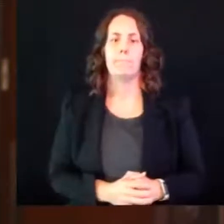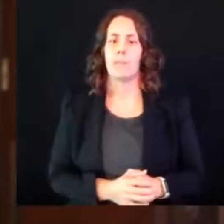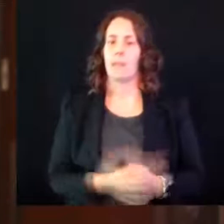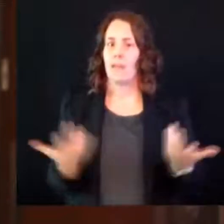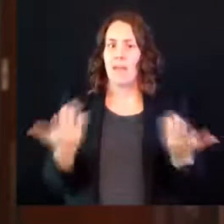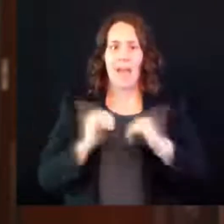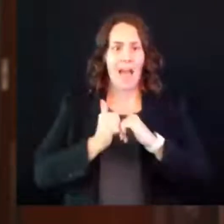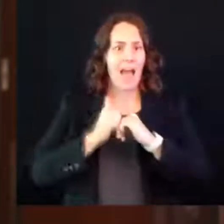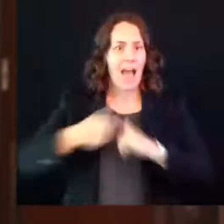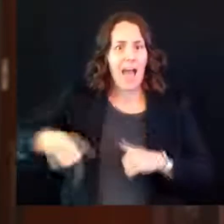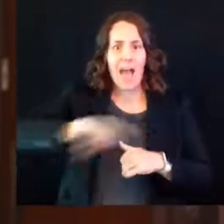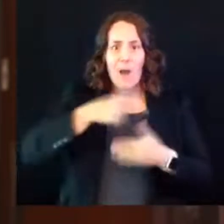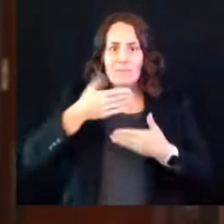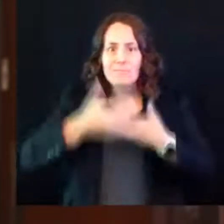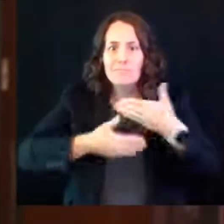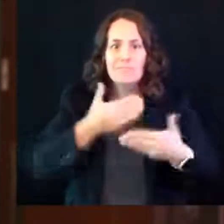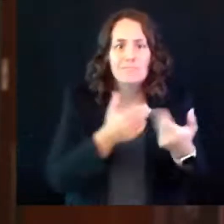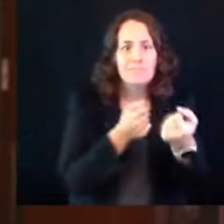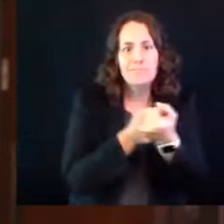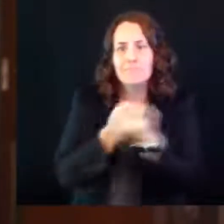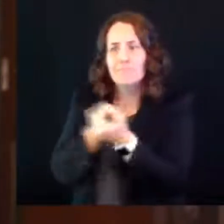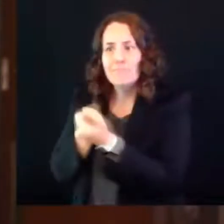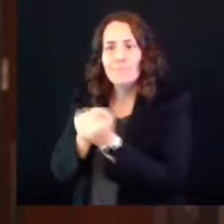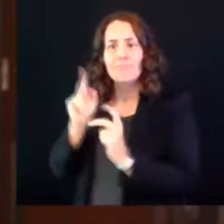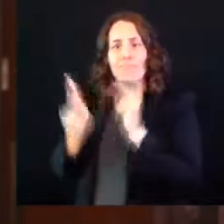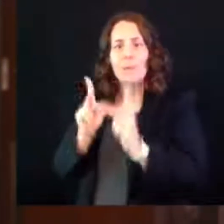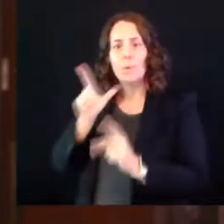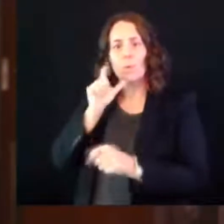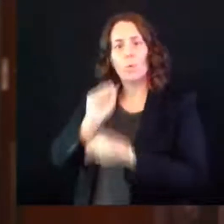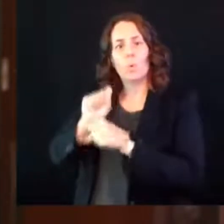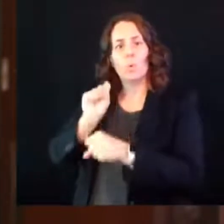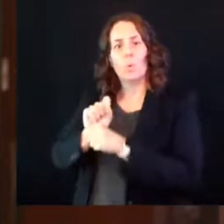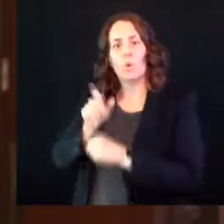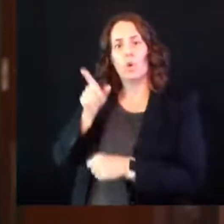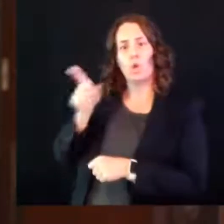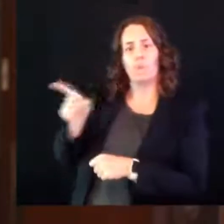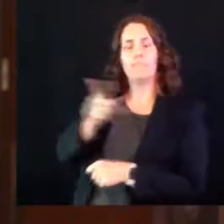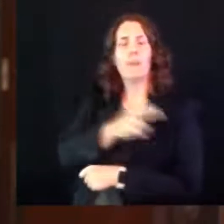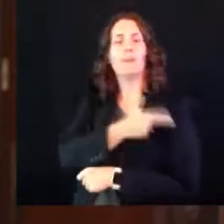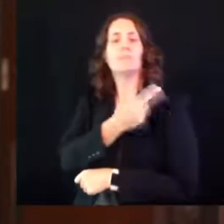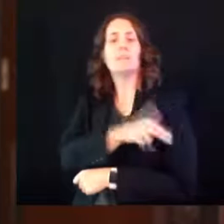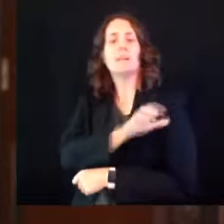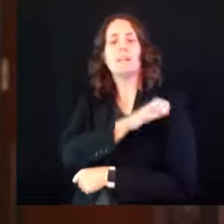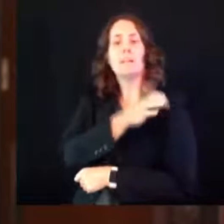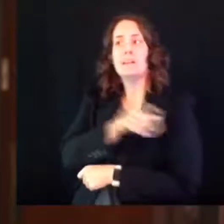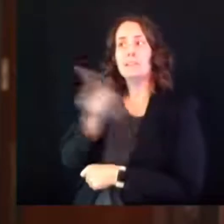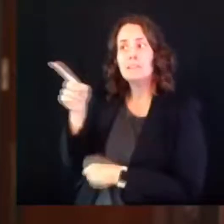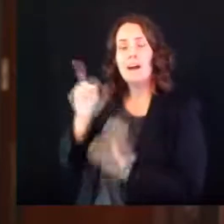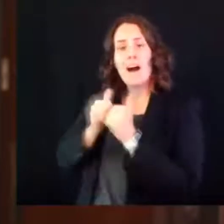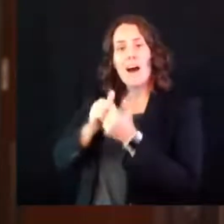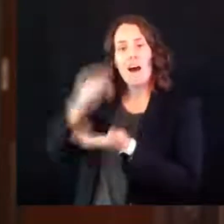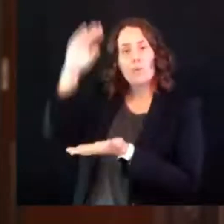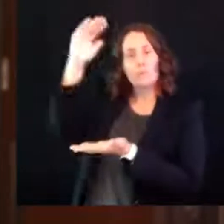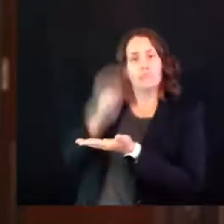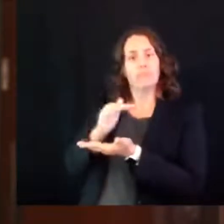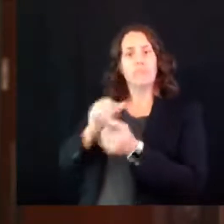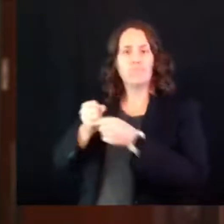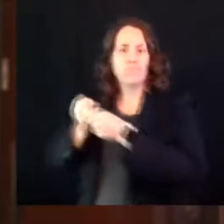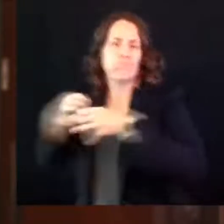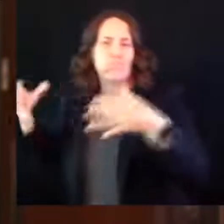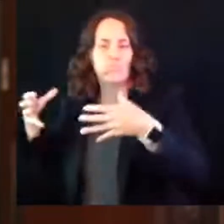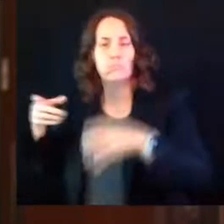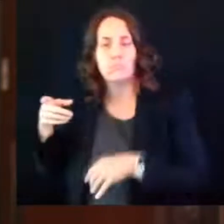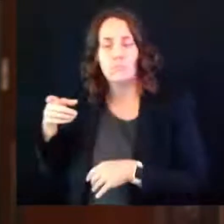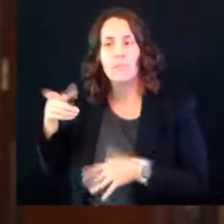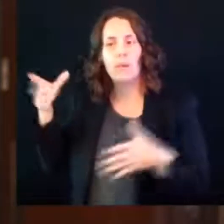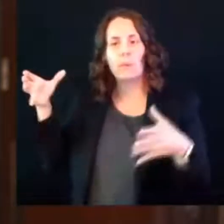and providers is to stay home as much as possible. This not only helps stop the spread of the virus, reducing the